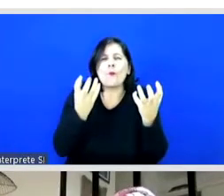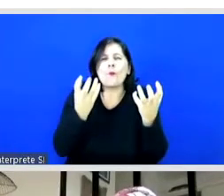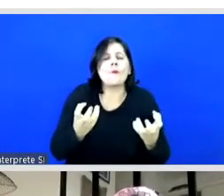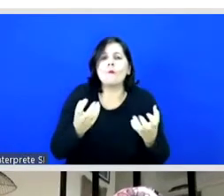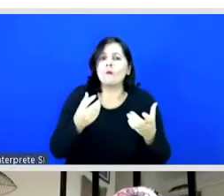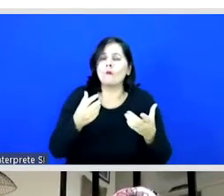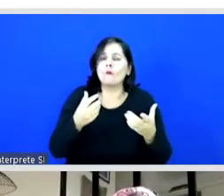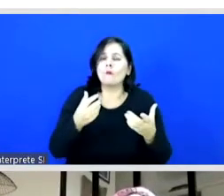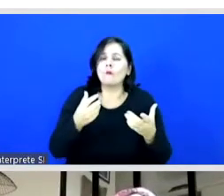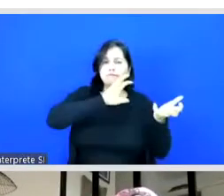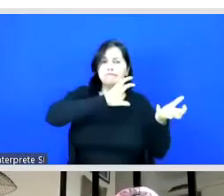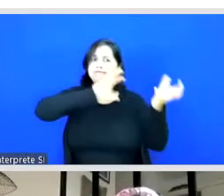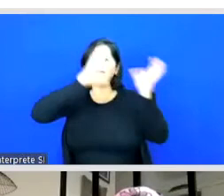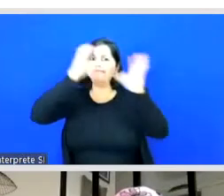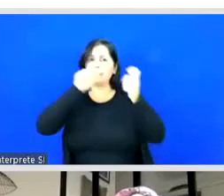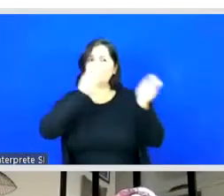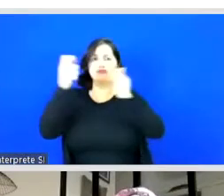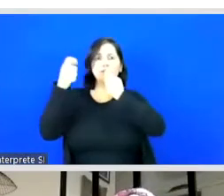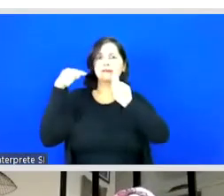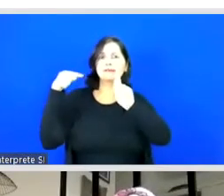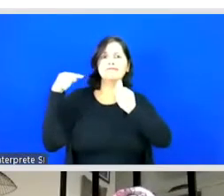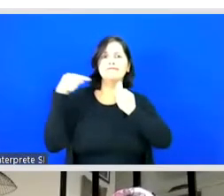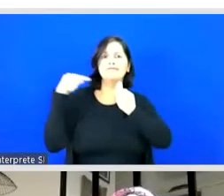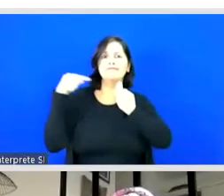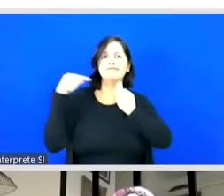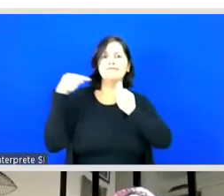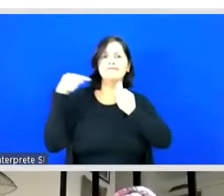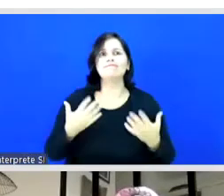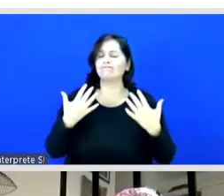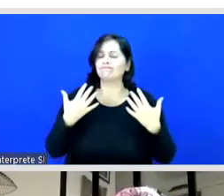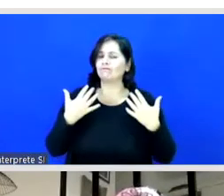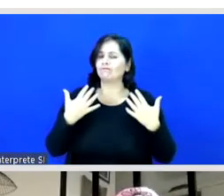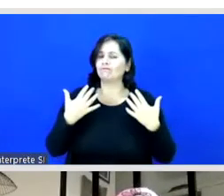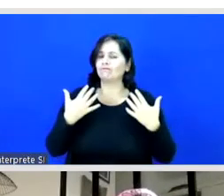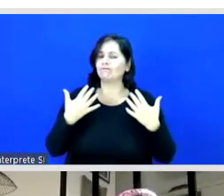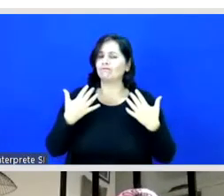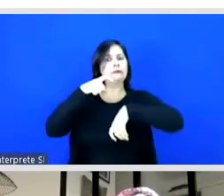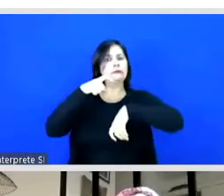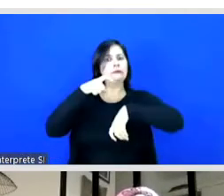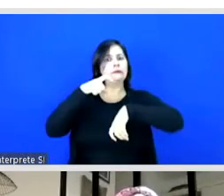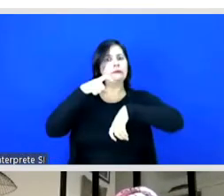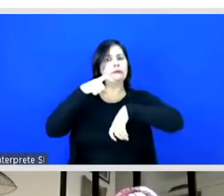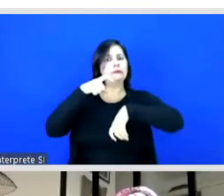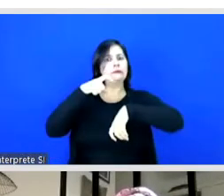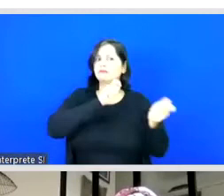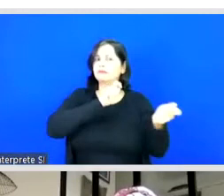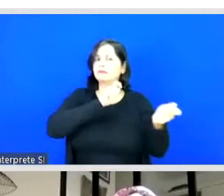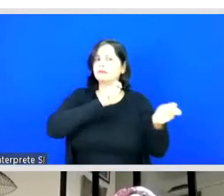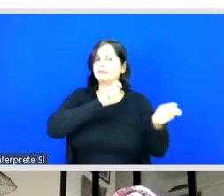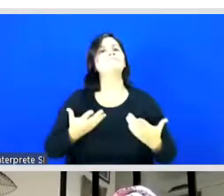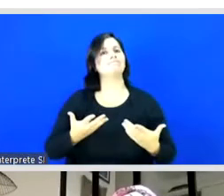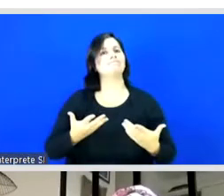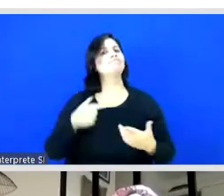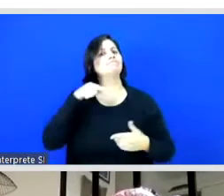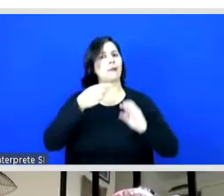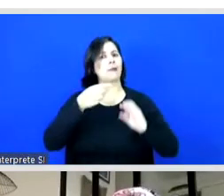no discussions. When there is flood or when there's drought, it is food insecurity. And this impacted directly the